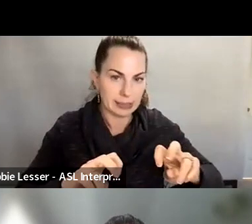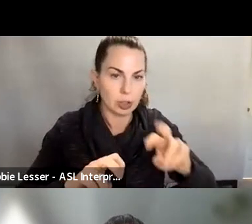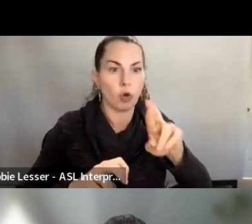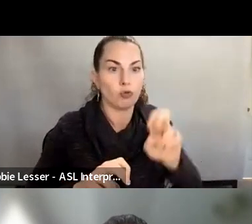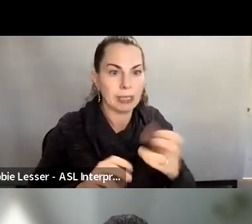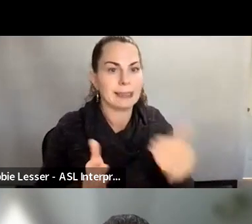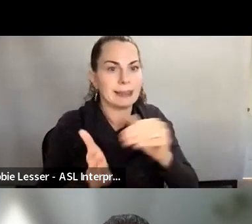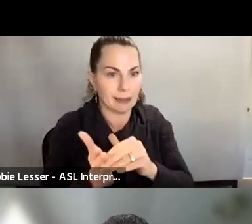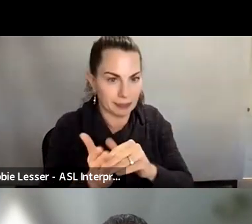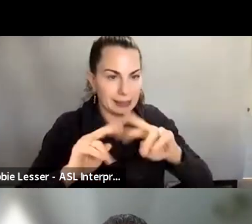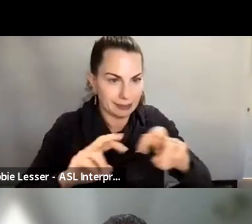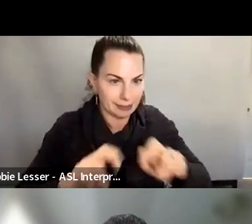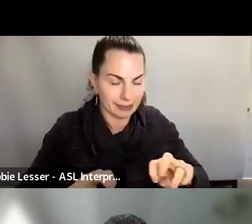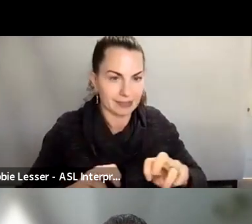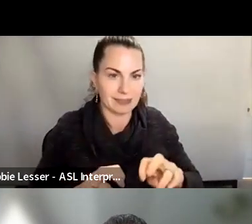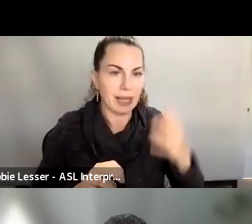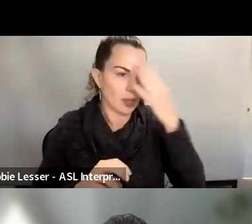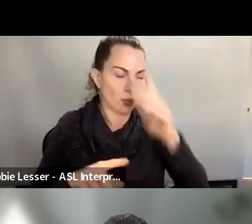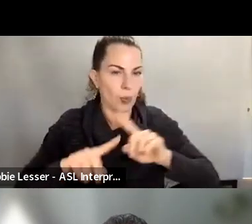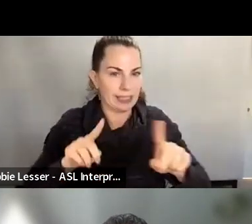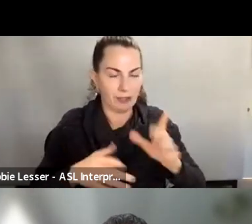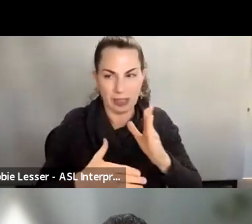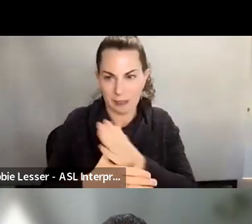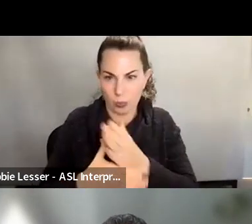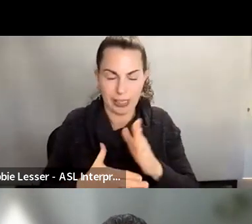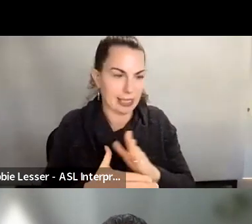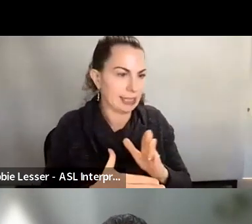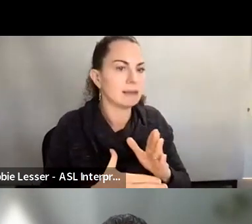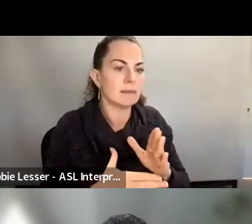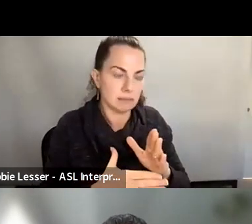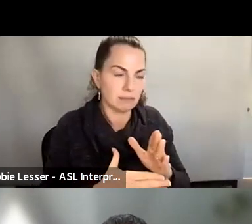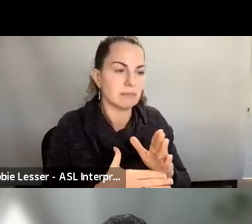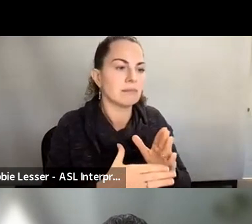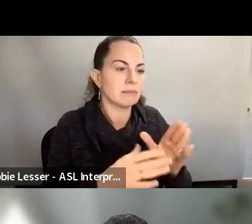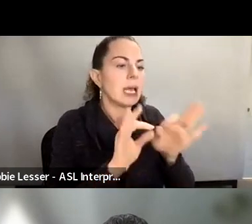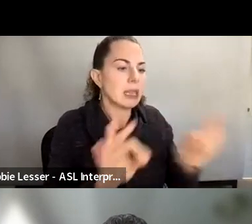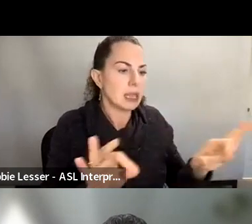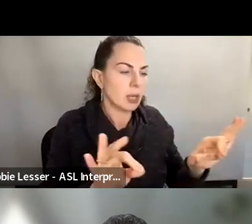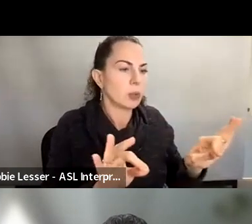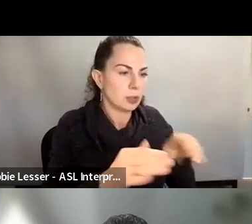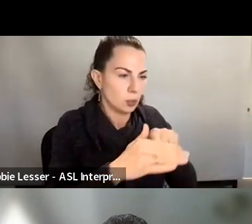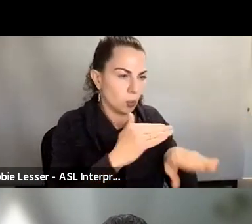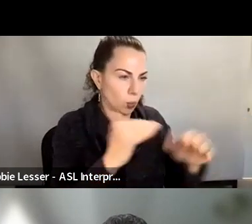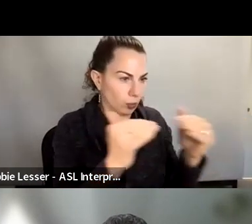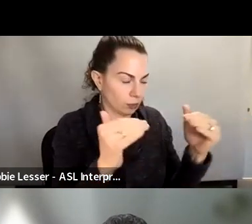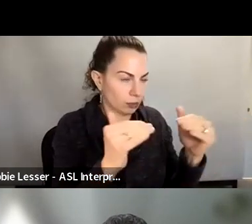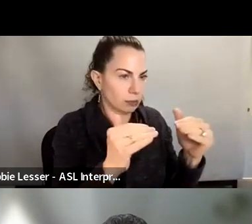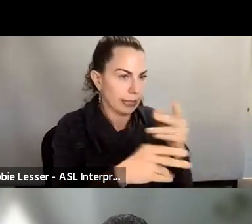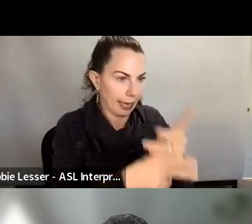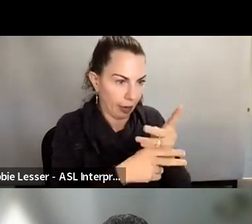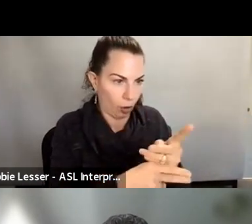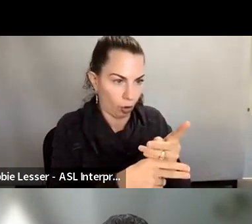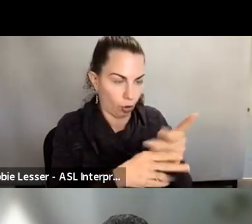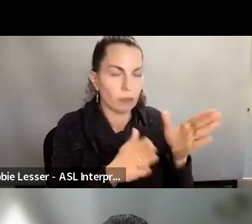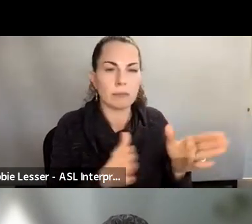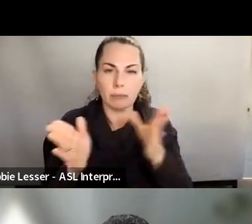know the difference between, you know, in language concordant care versus interpretation versus translation versus grabbing